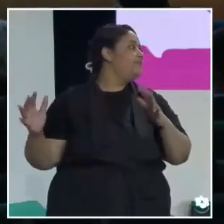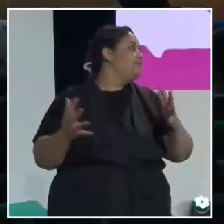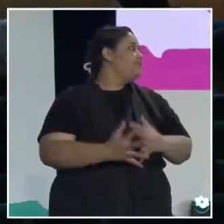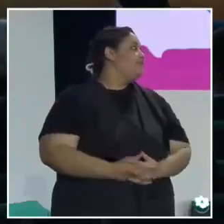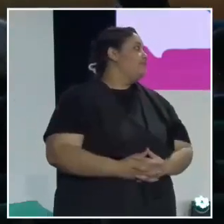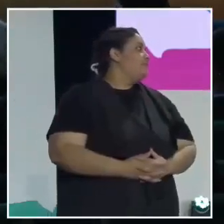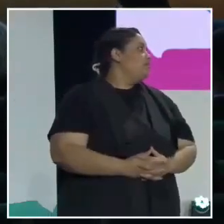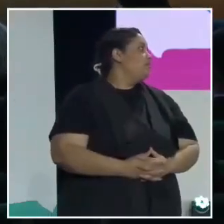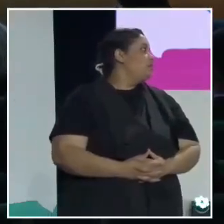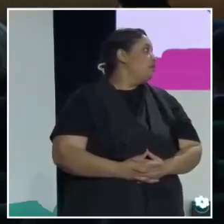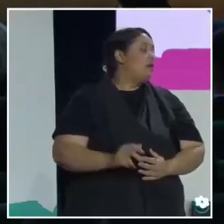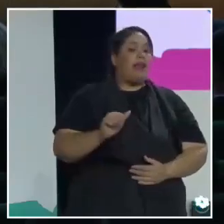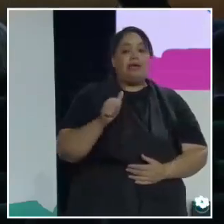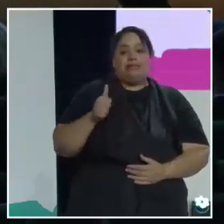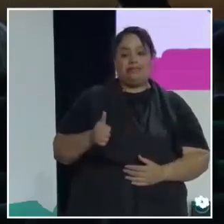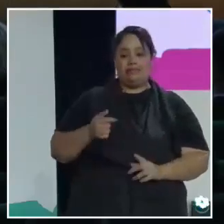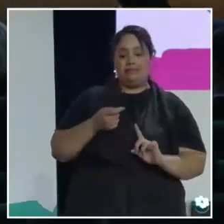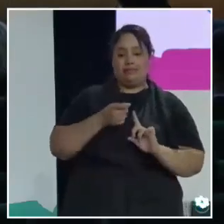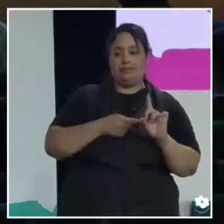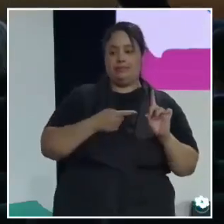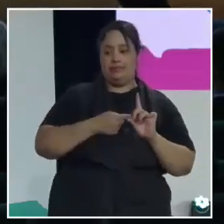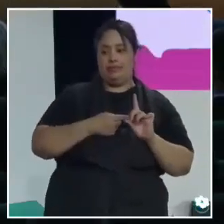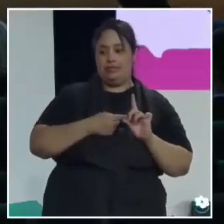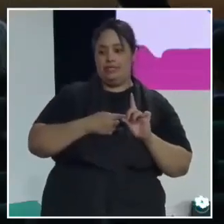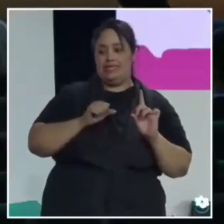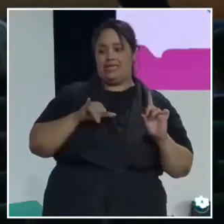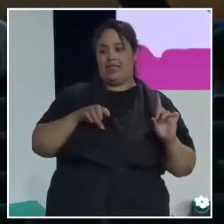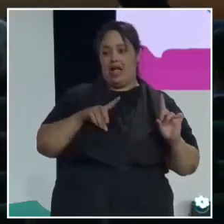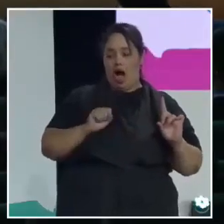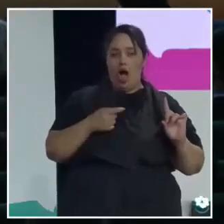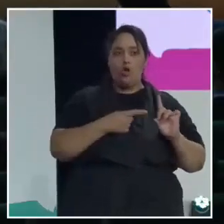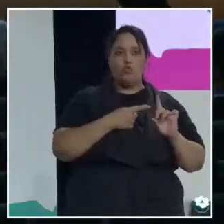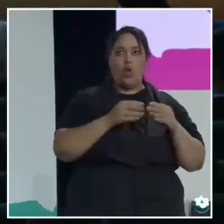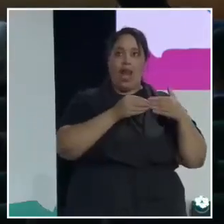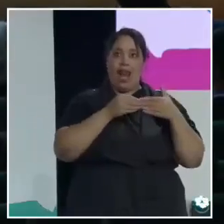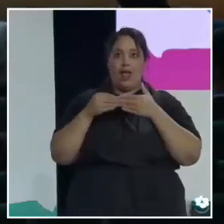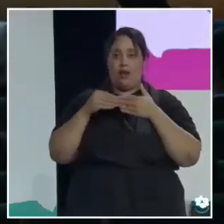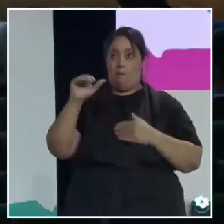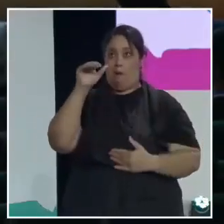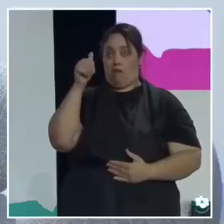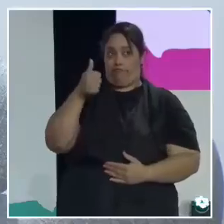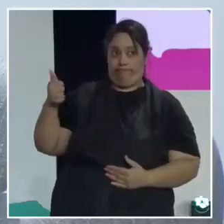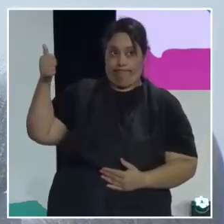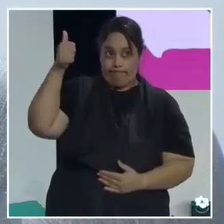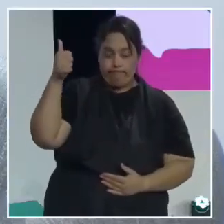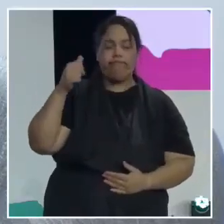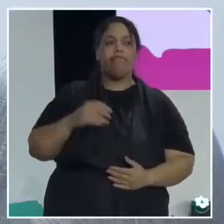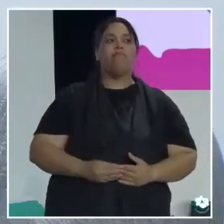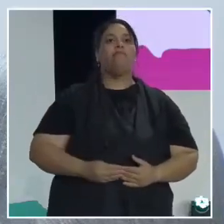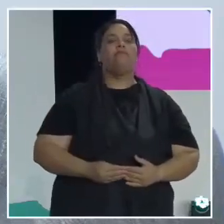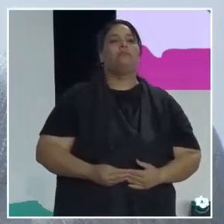My next question goes to Sidi Oulta. You are the leader of a bank, so you were encouraged at the same time